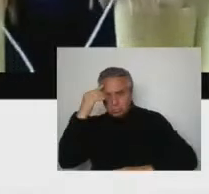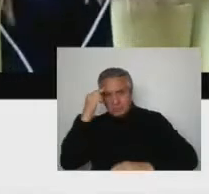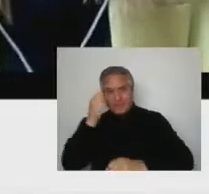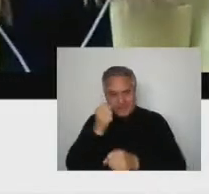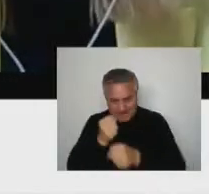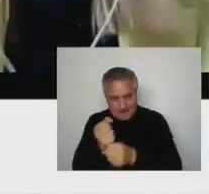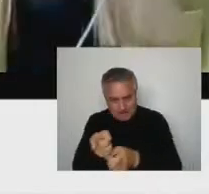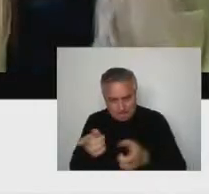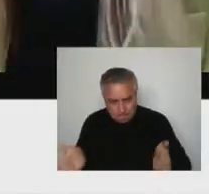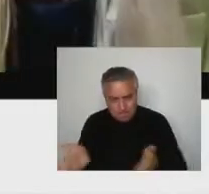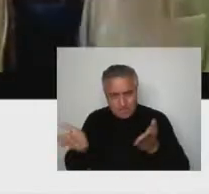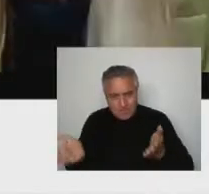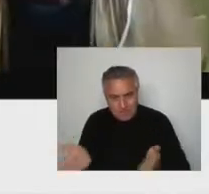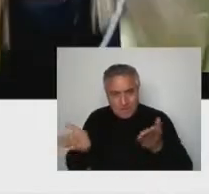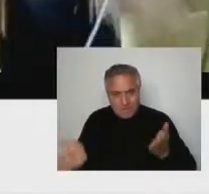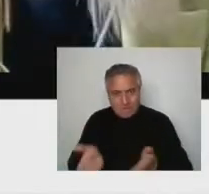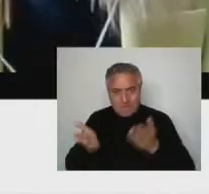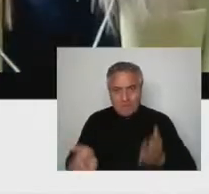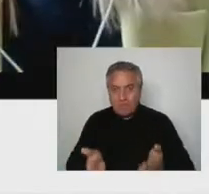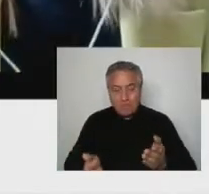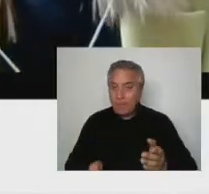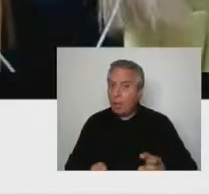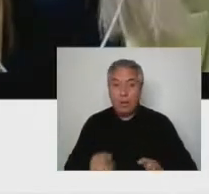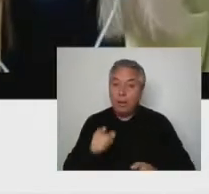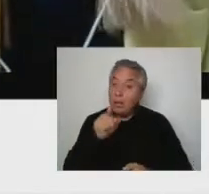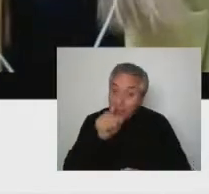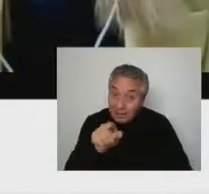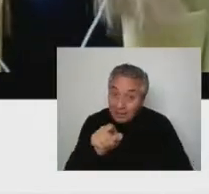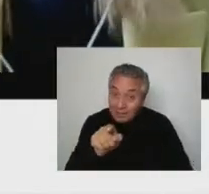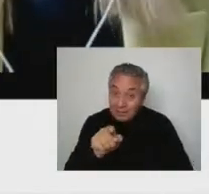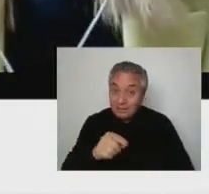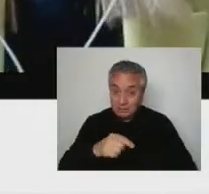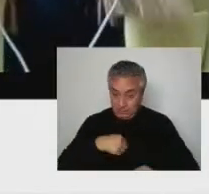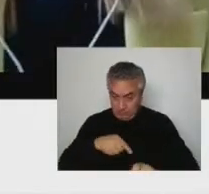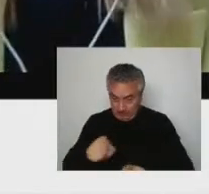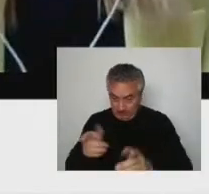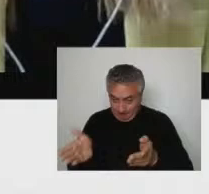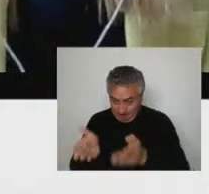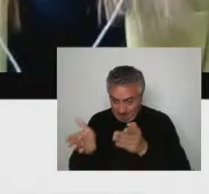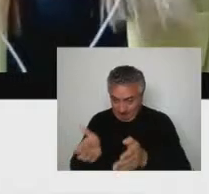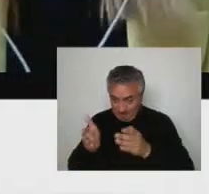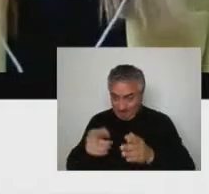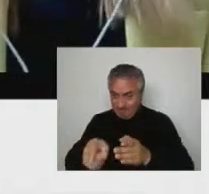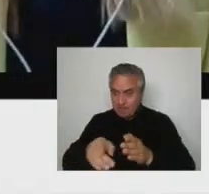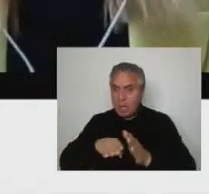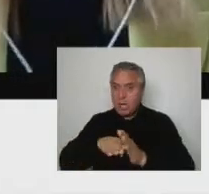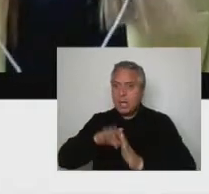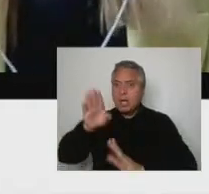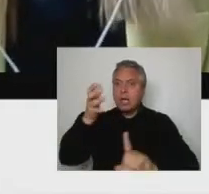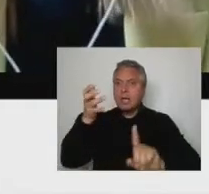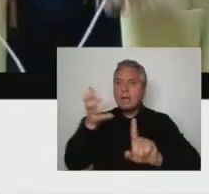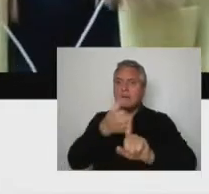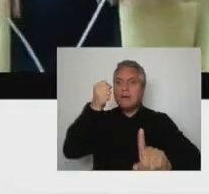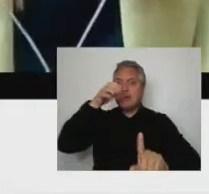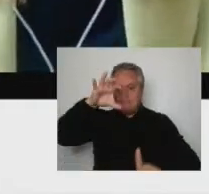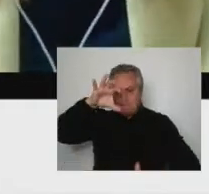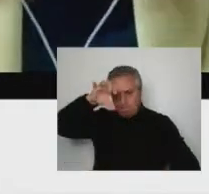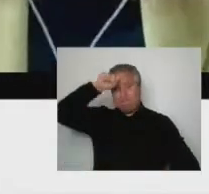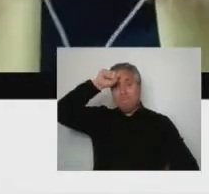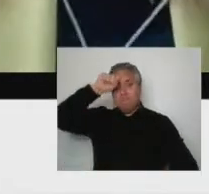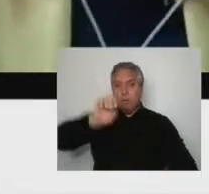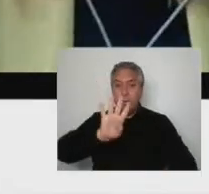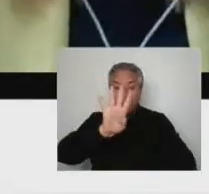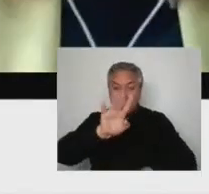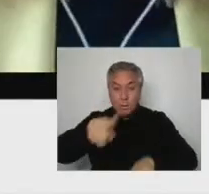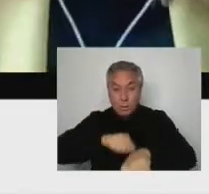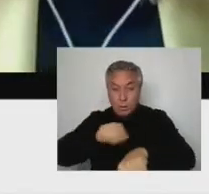systemic thinking. And this cannot be done in only 4 hours of classes. It's very important for countries